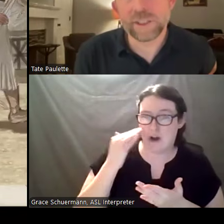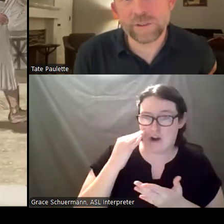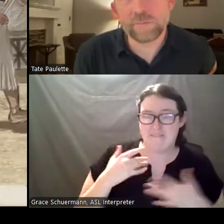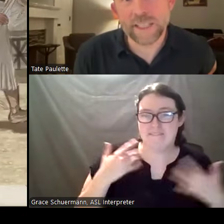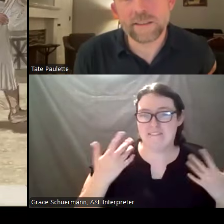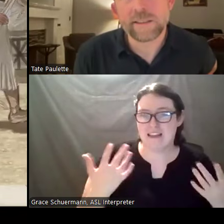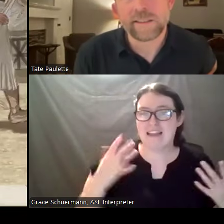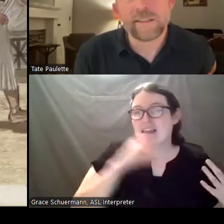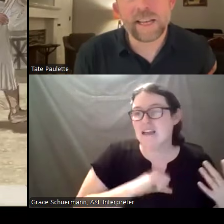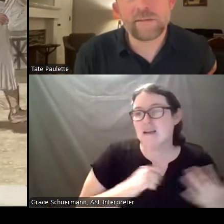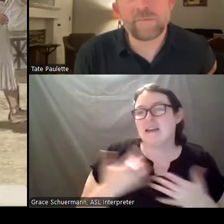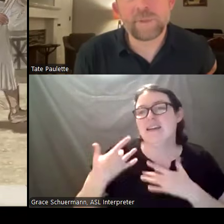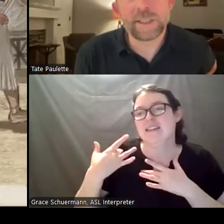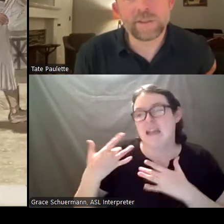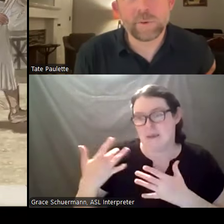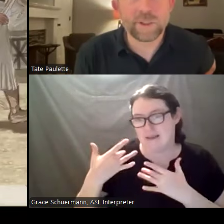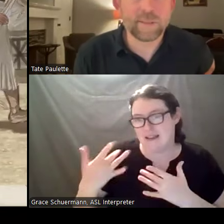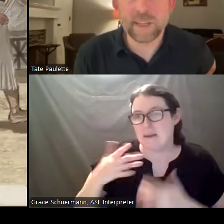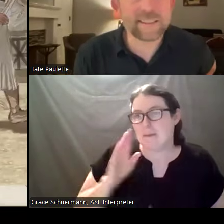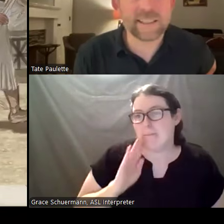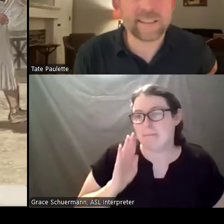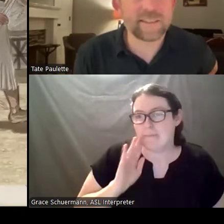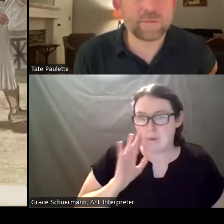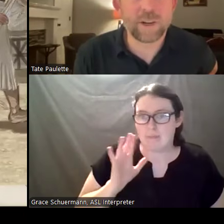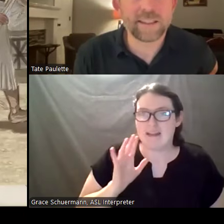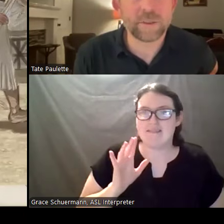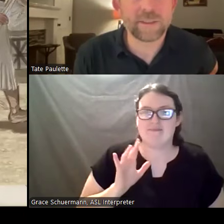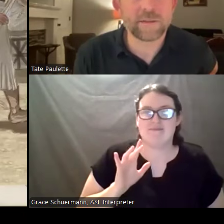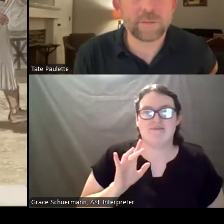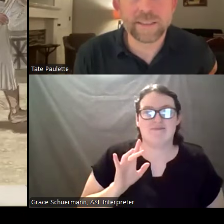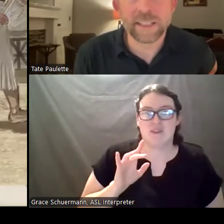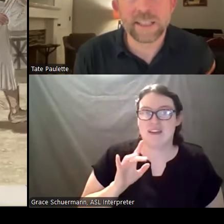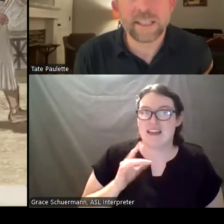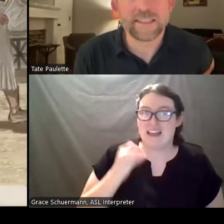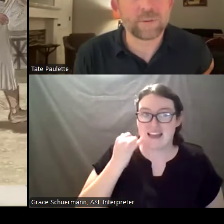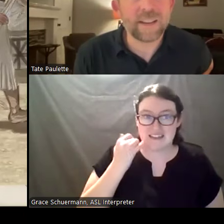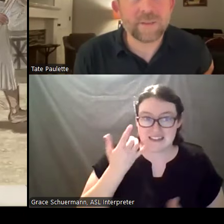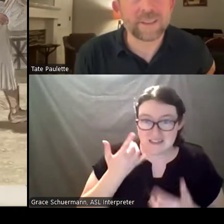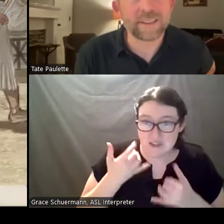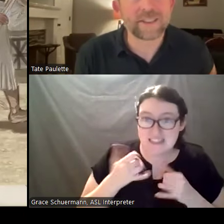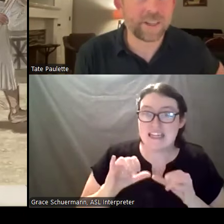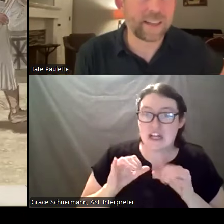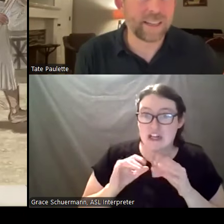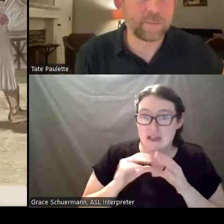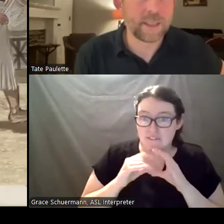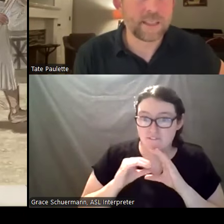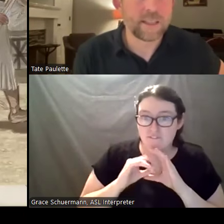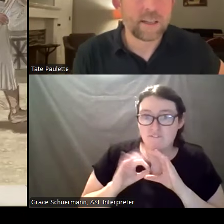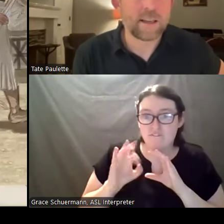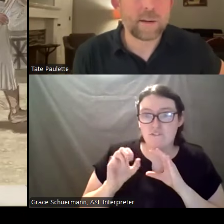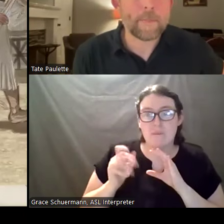has generally been that beer would have been basically consumed while it was still fermenting and that it was not really a trade